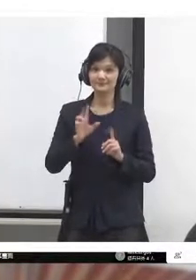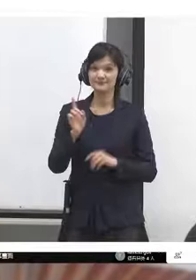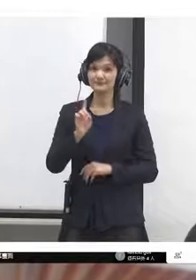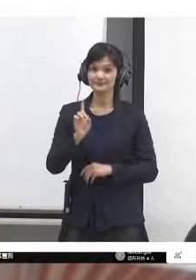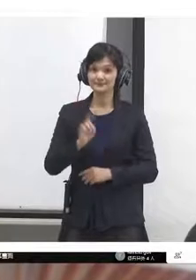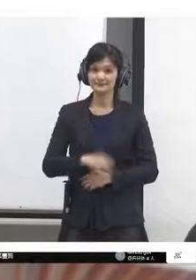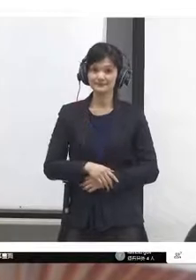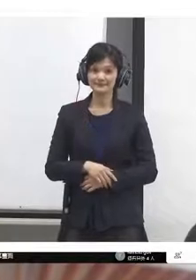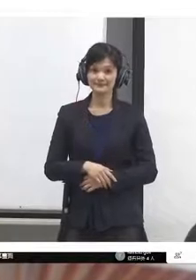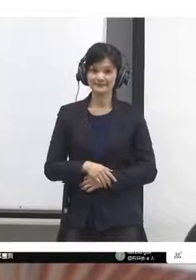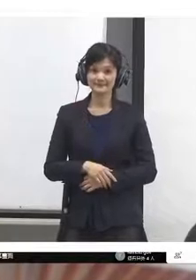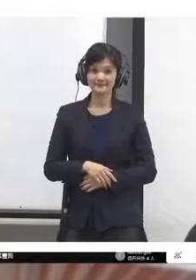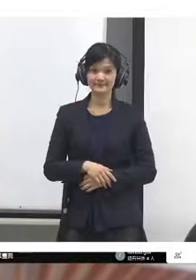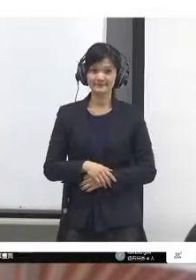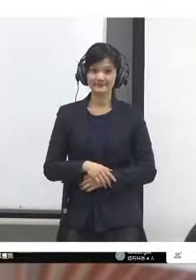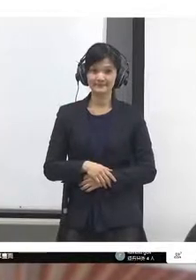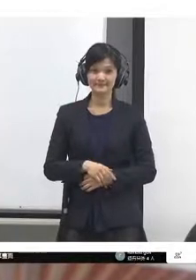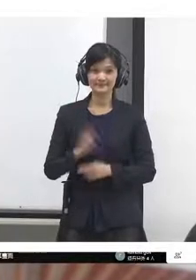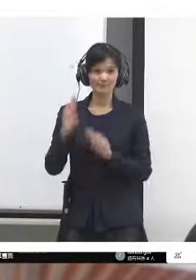Okinawa, some of the